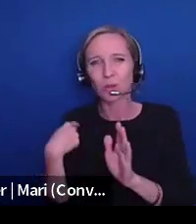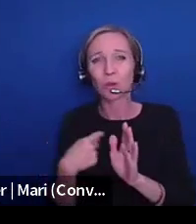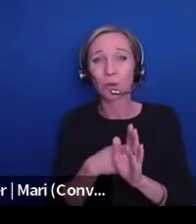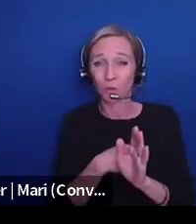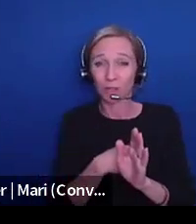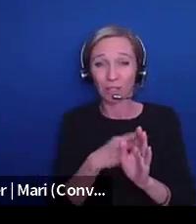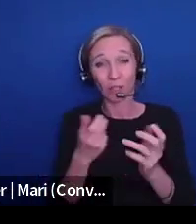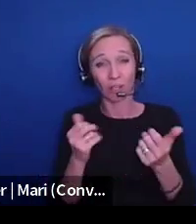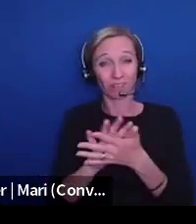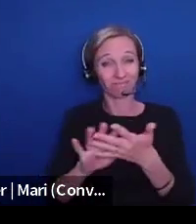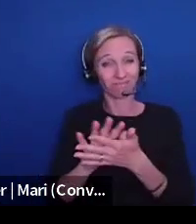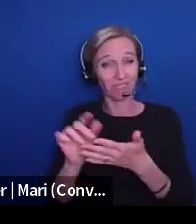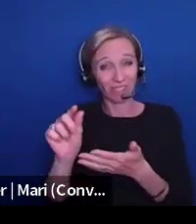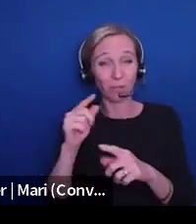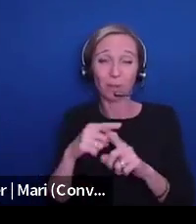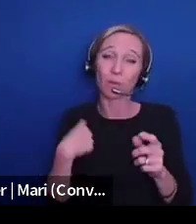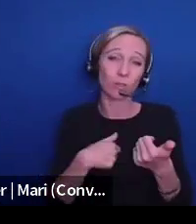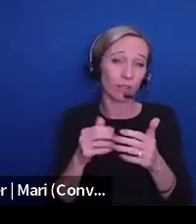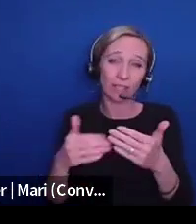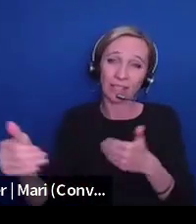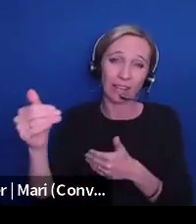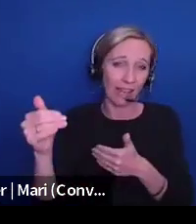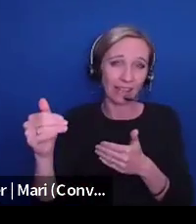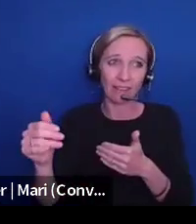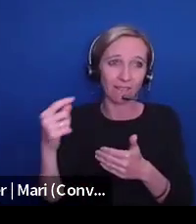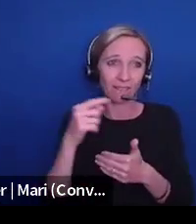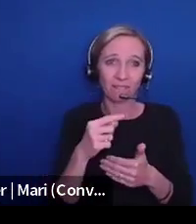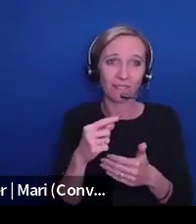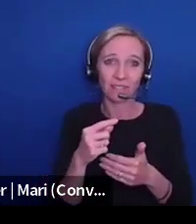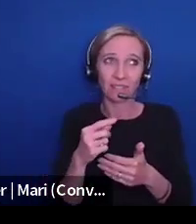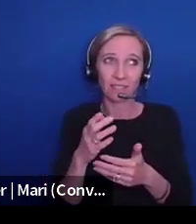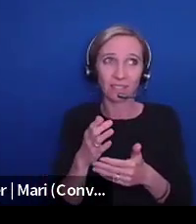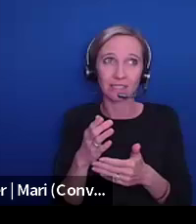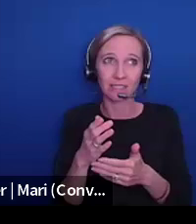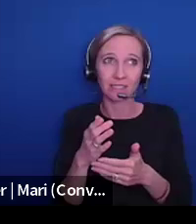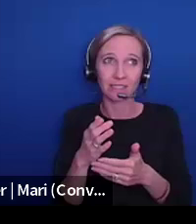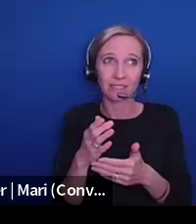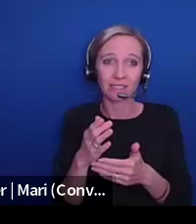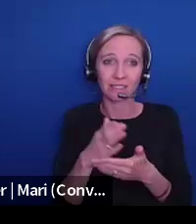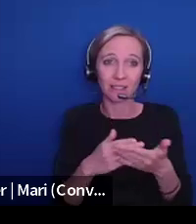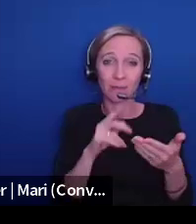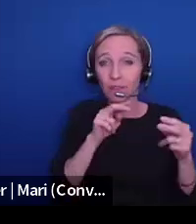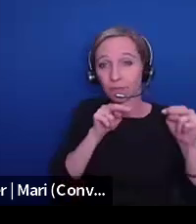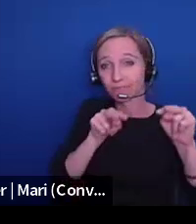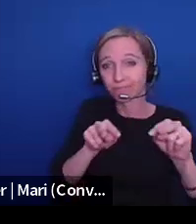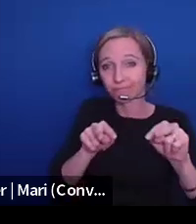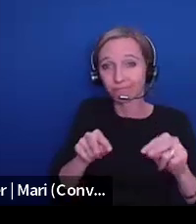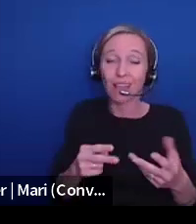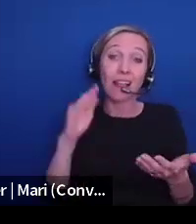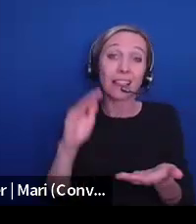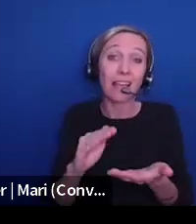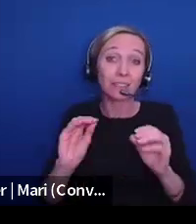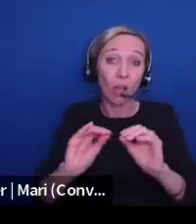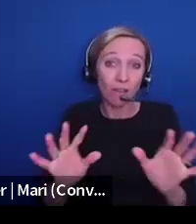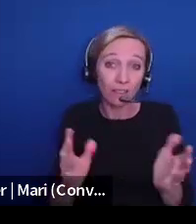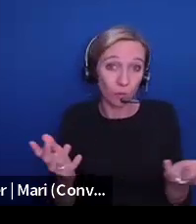little cryptic, but we're just trying to be proactive. and maybe be less obvious about